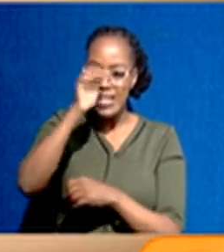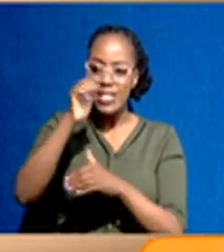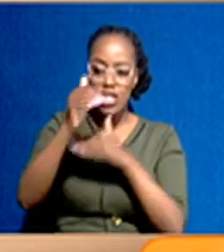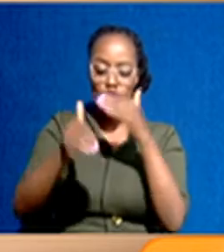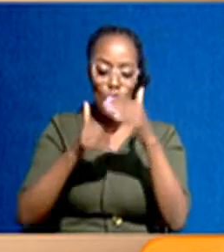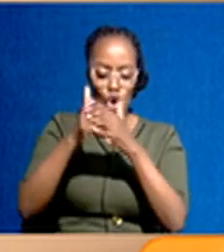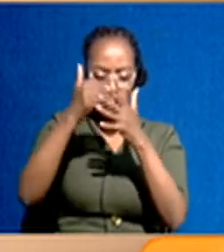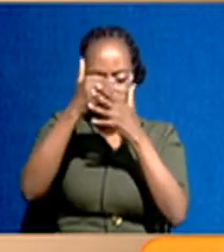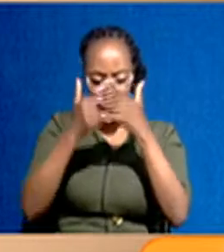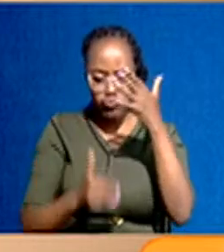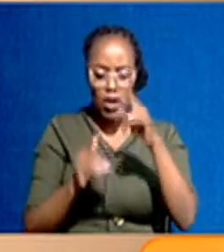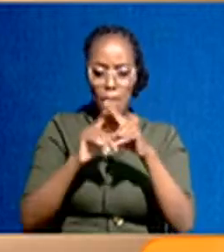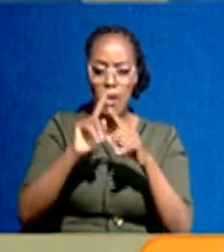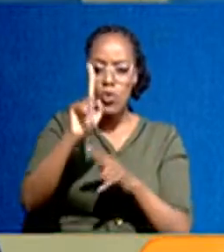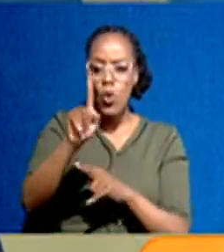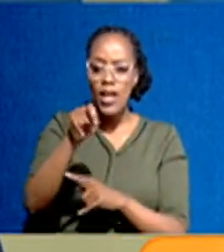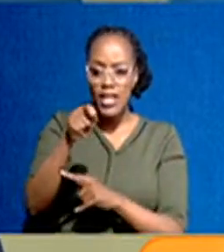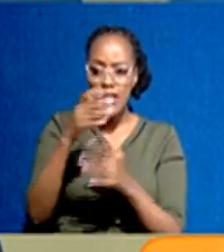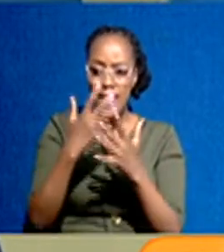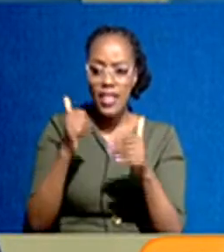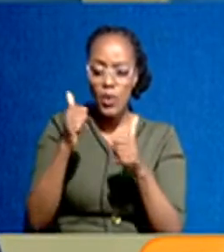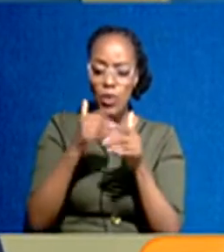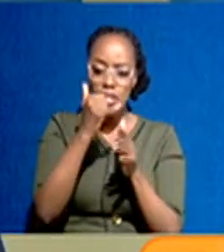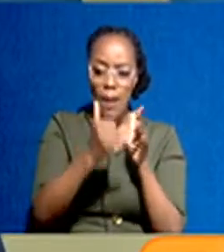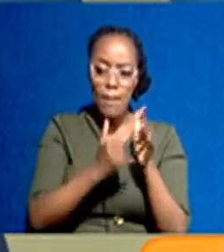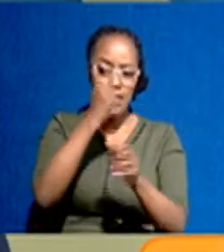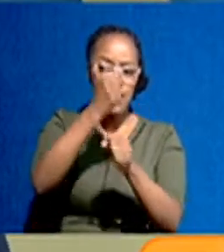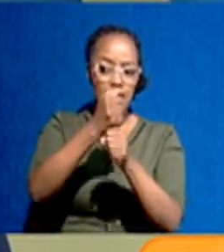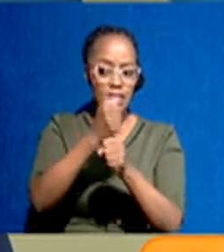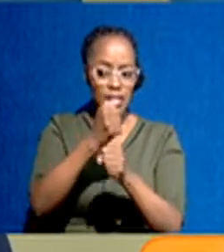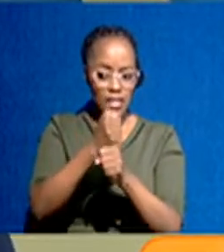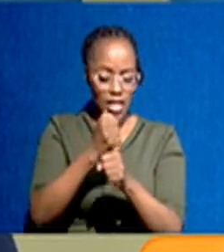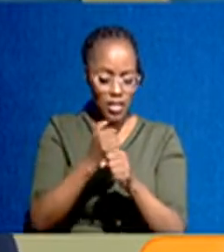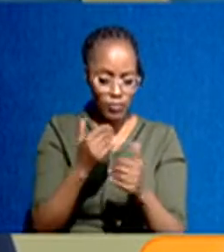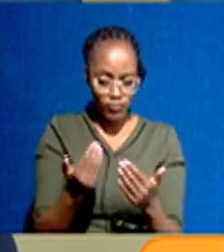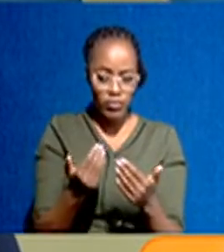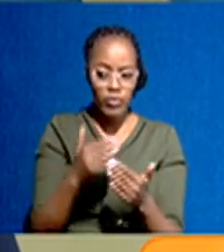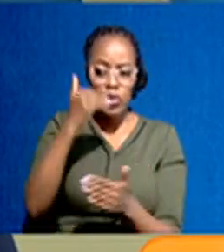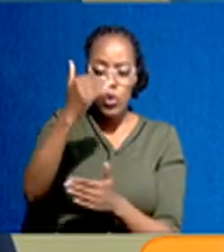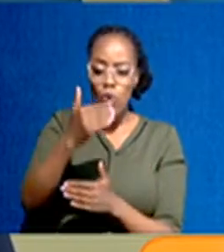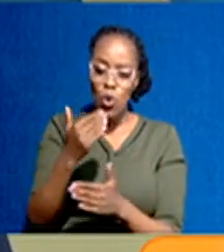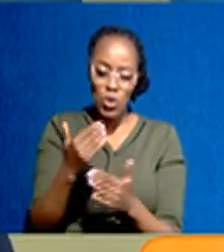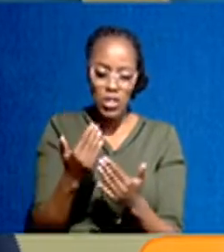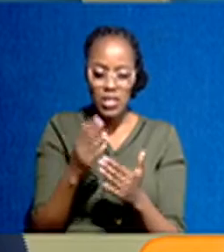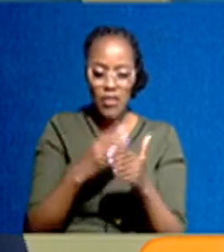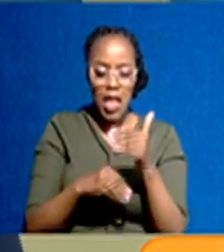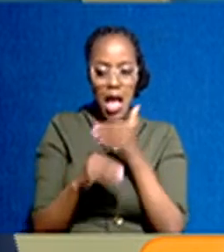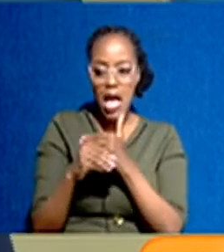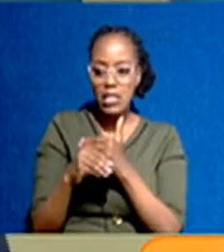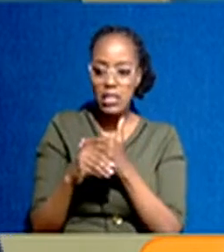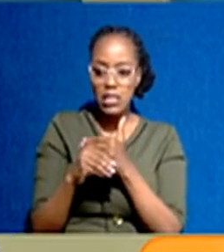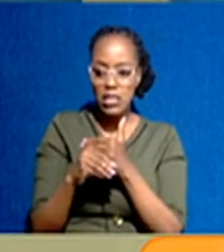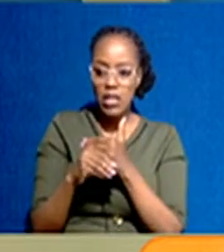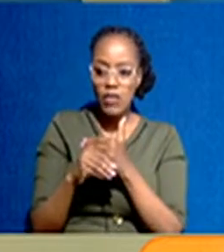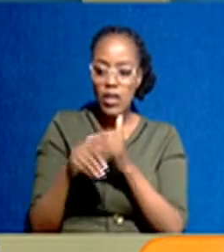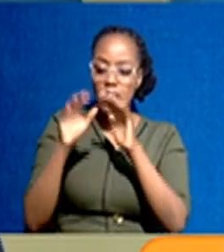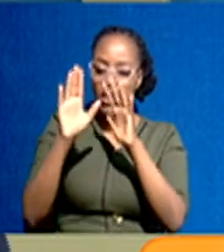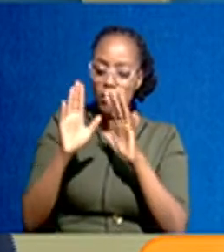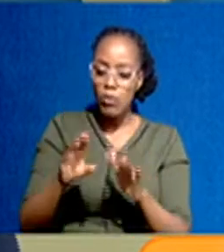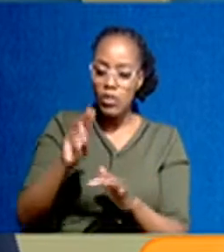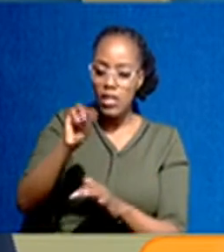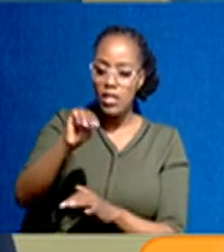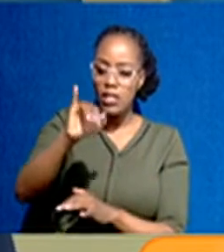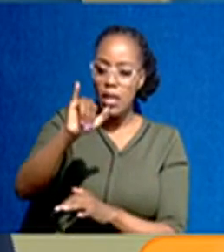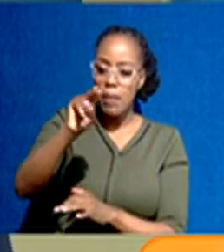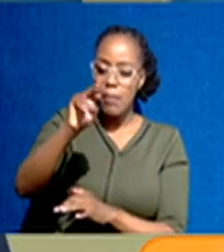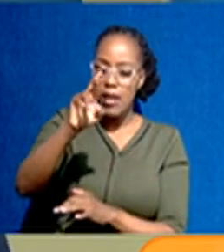But one other key thing that our machine does is that it actually also now adds essential minerals, so